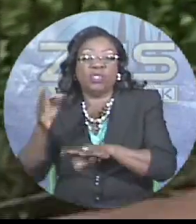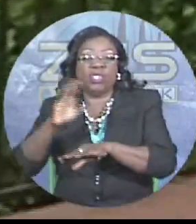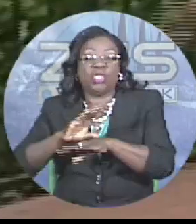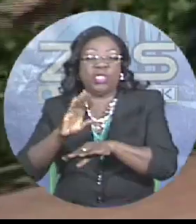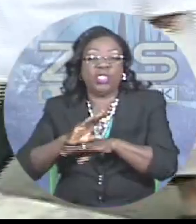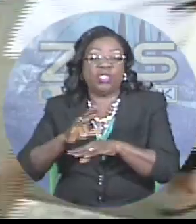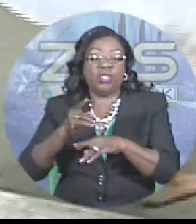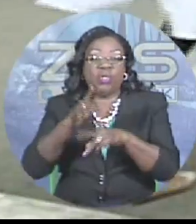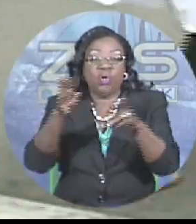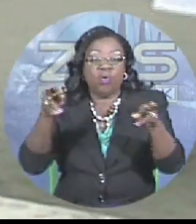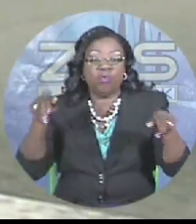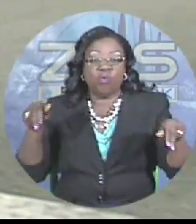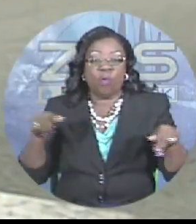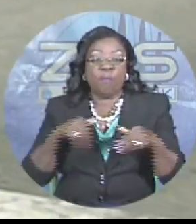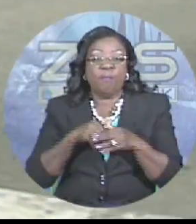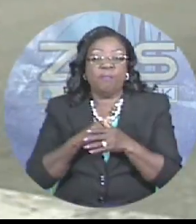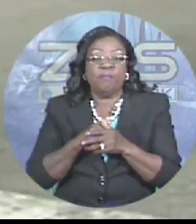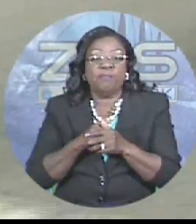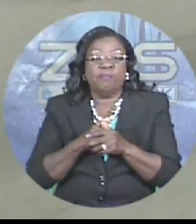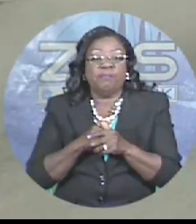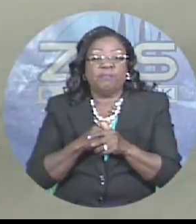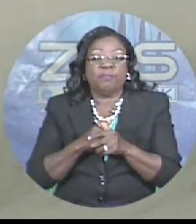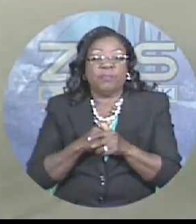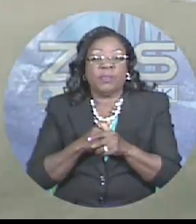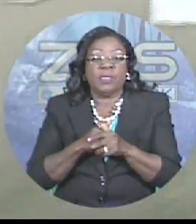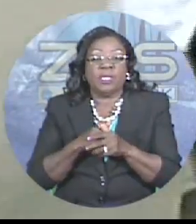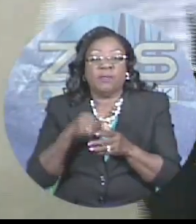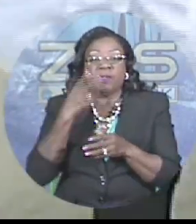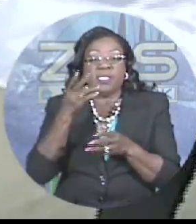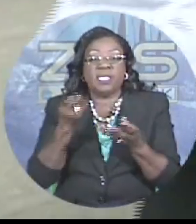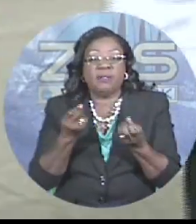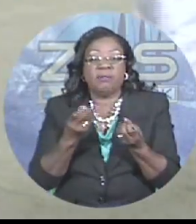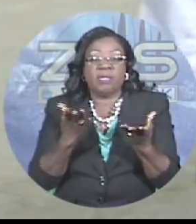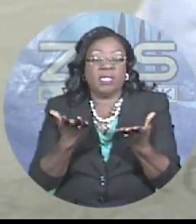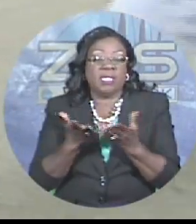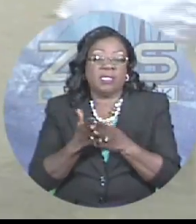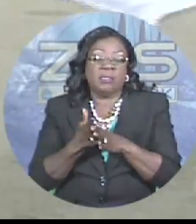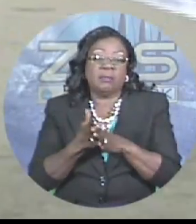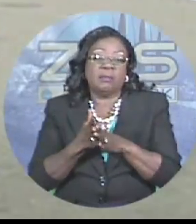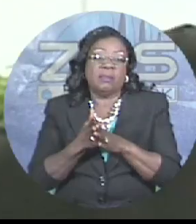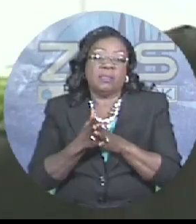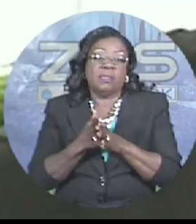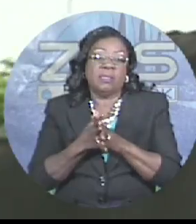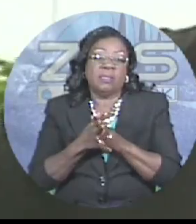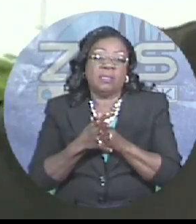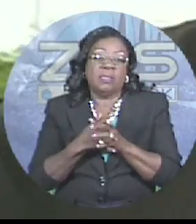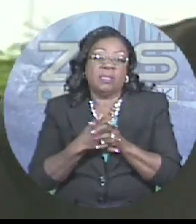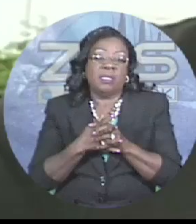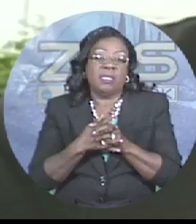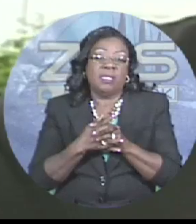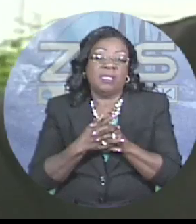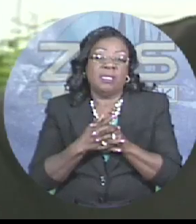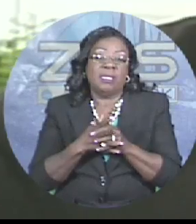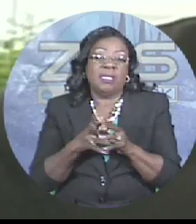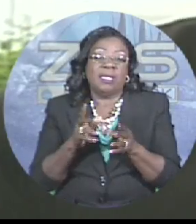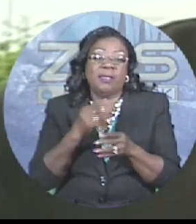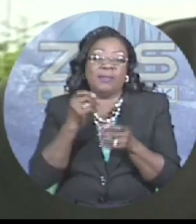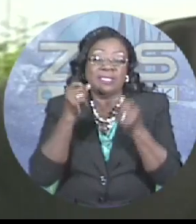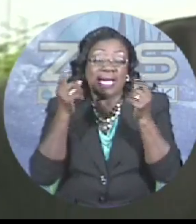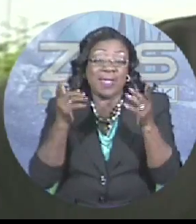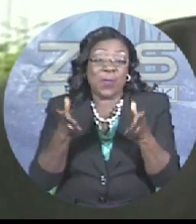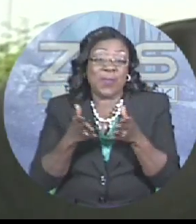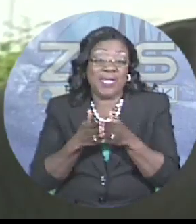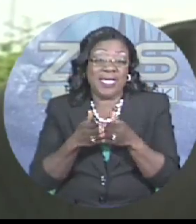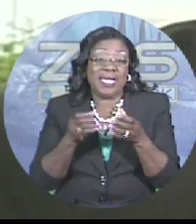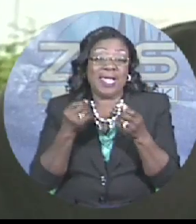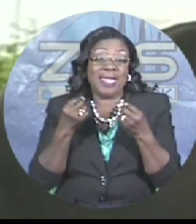be waiting to see what they can do or what they can say. But they haven't said nothing as yet. I mean, that was I ain't gonna lie, it was really, it was an eye-opener because it